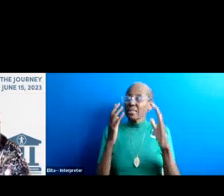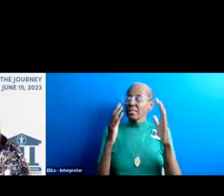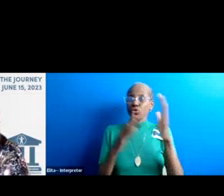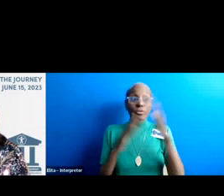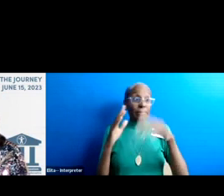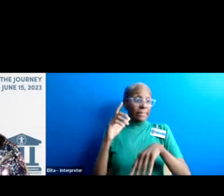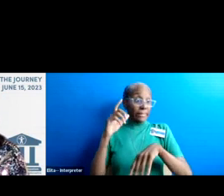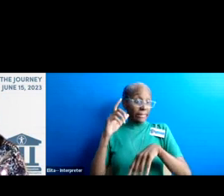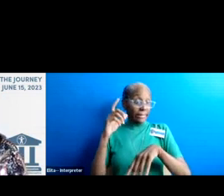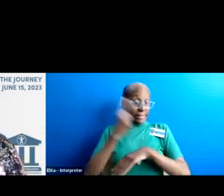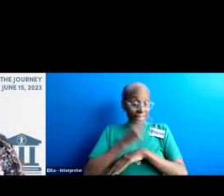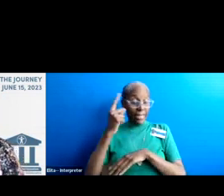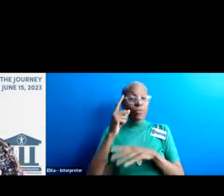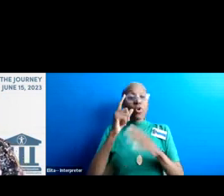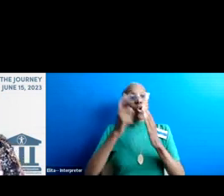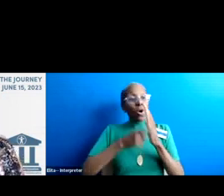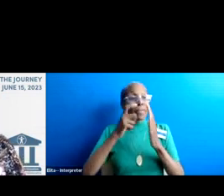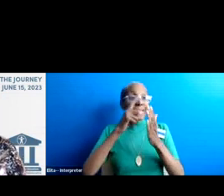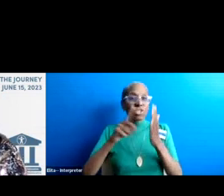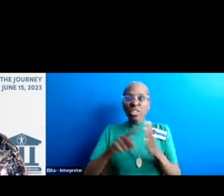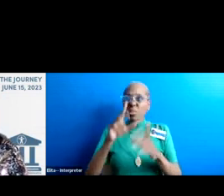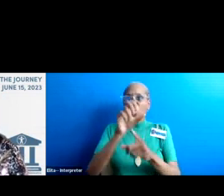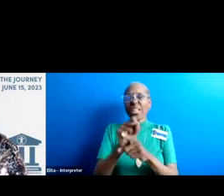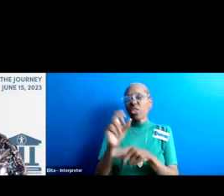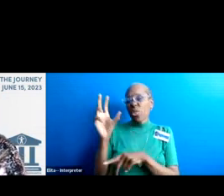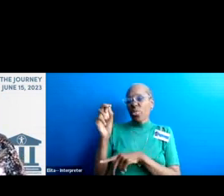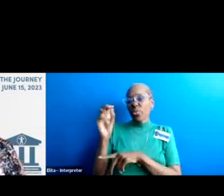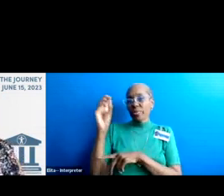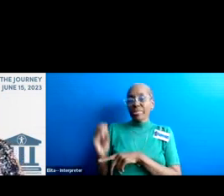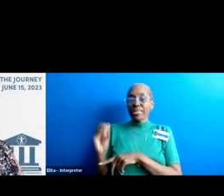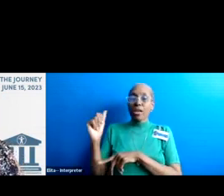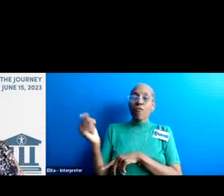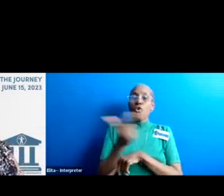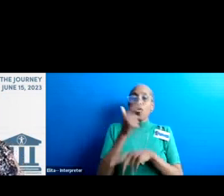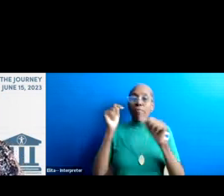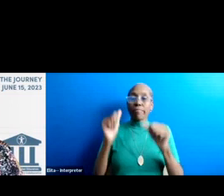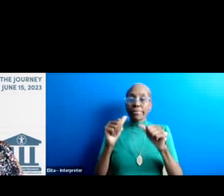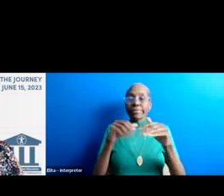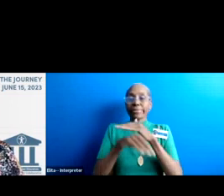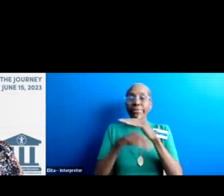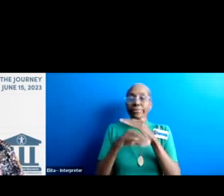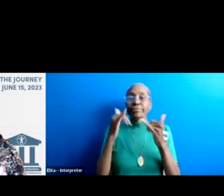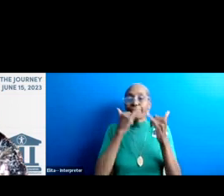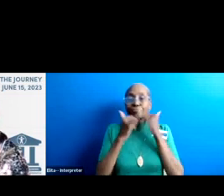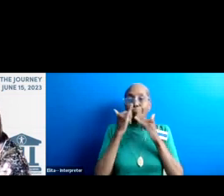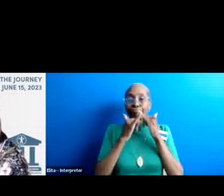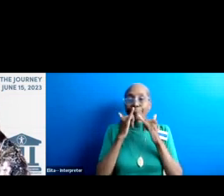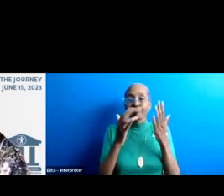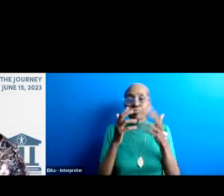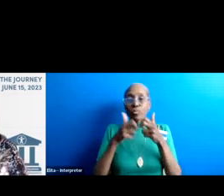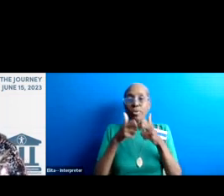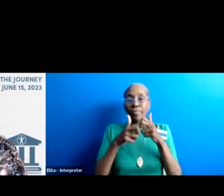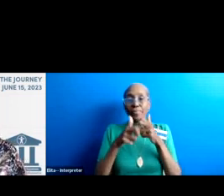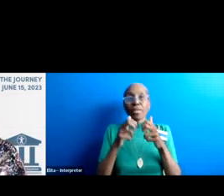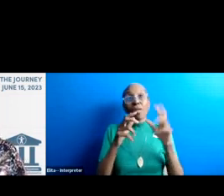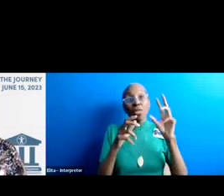automatic checker can only find maybe 30% of all possible accessibility issues. Now, that's going to